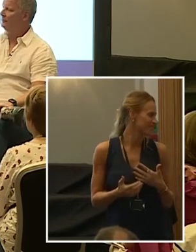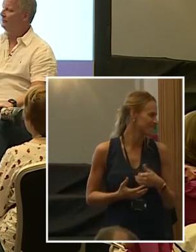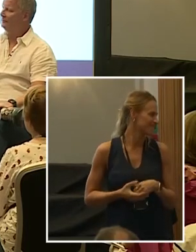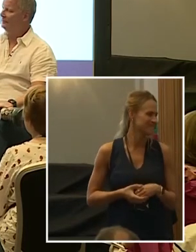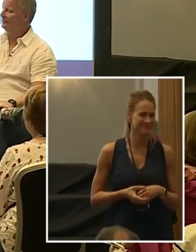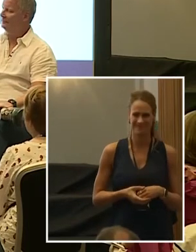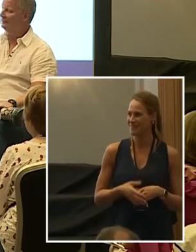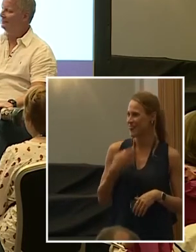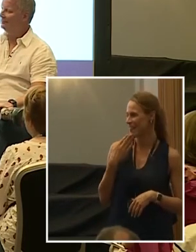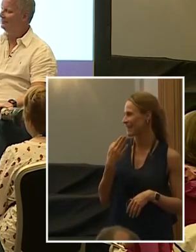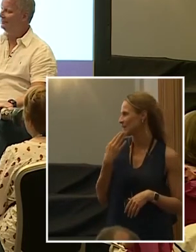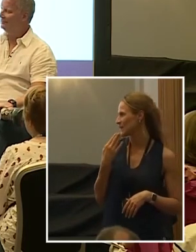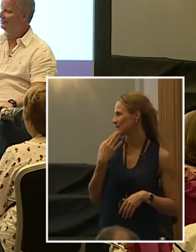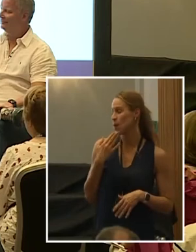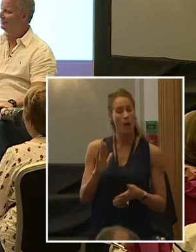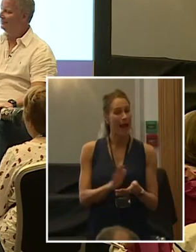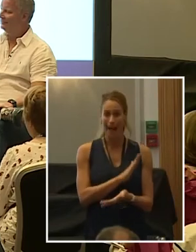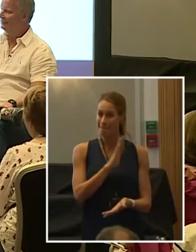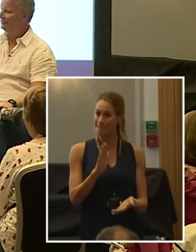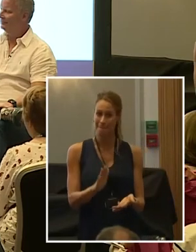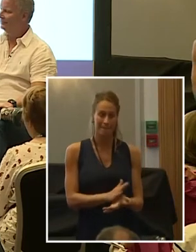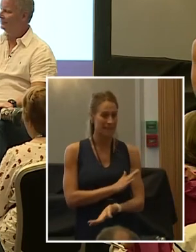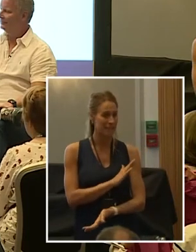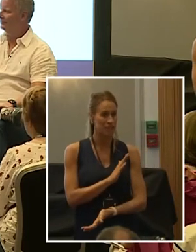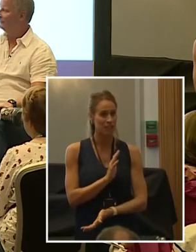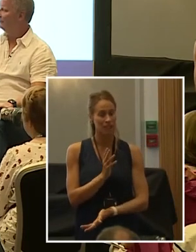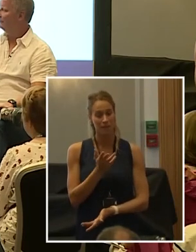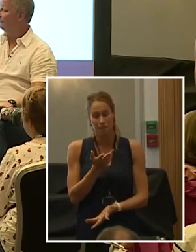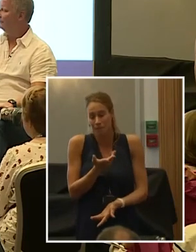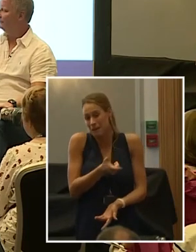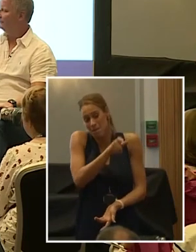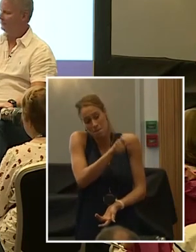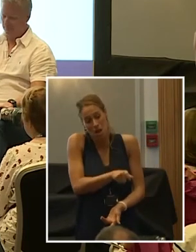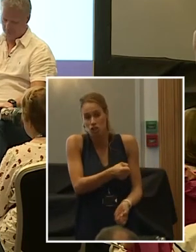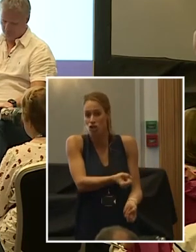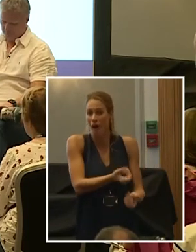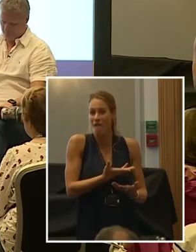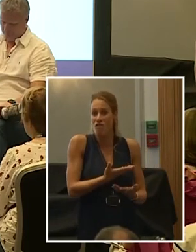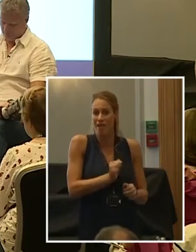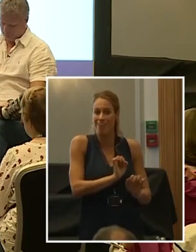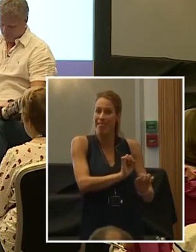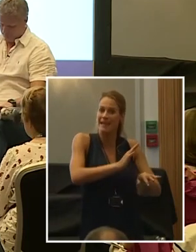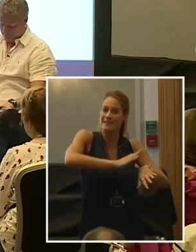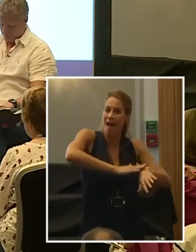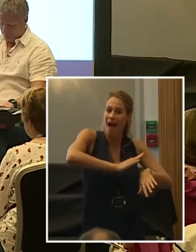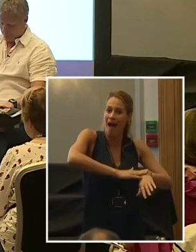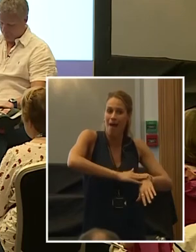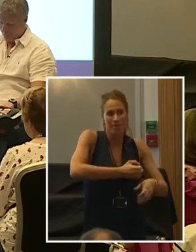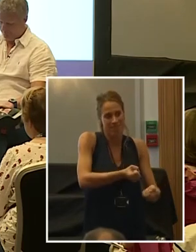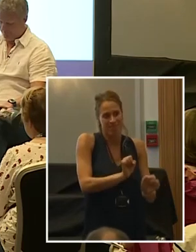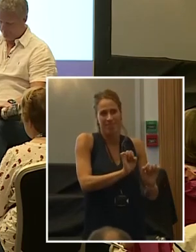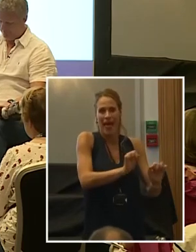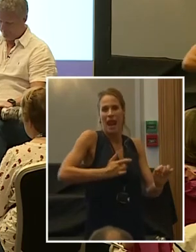Yes, thank you. We're very happy. So you're offering your time, you're offering yourself to clinical research.